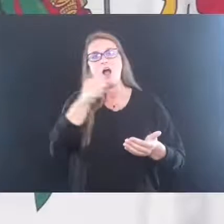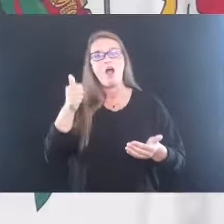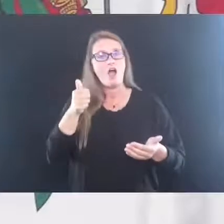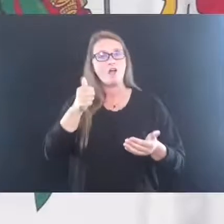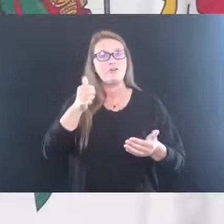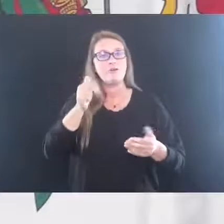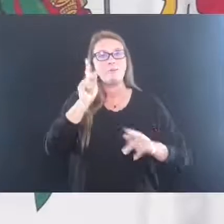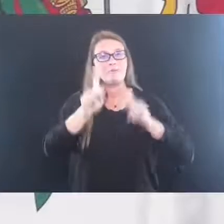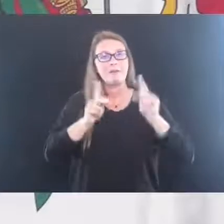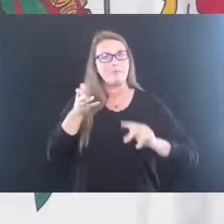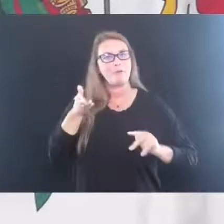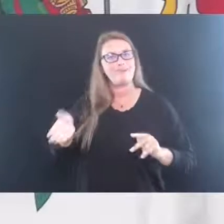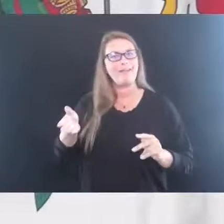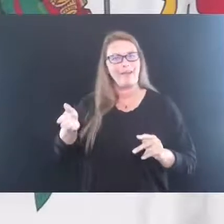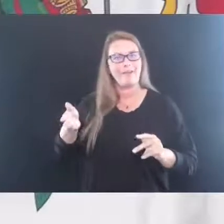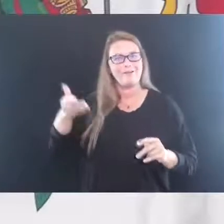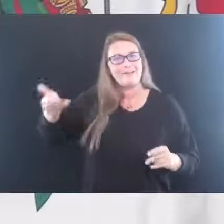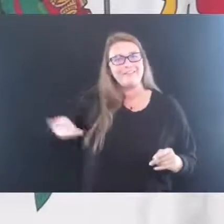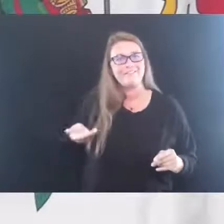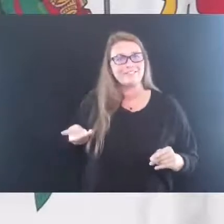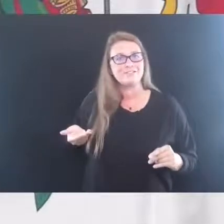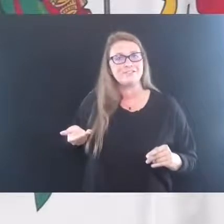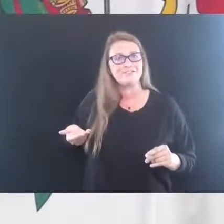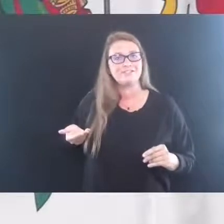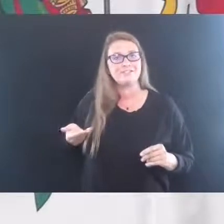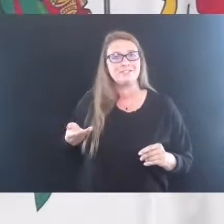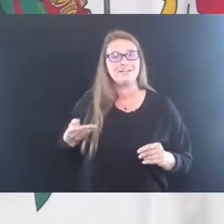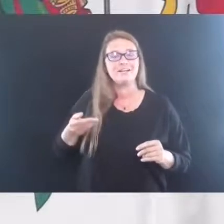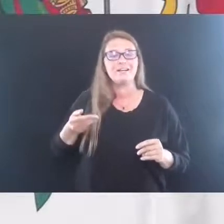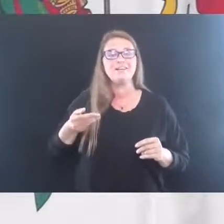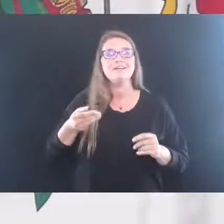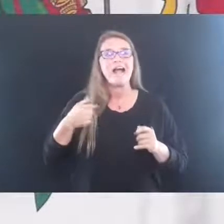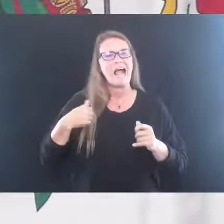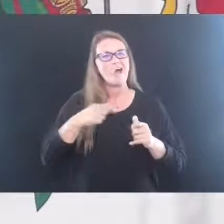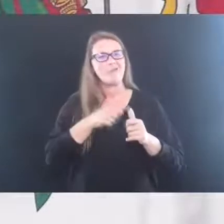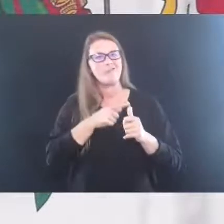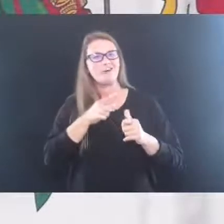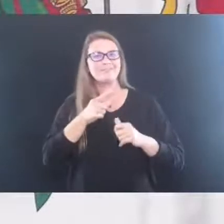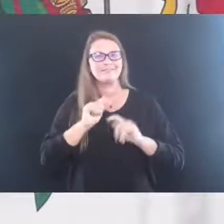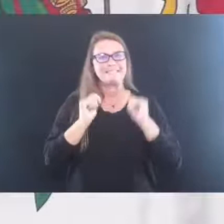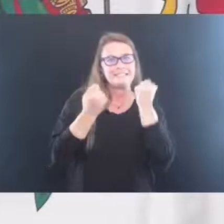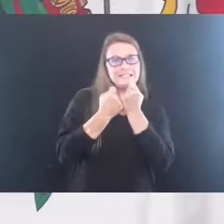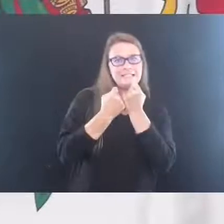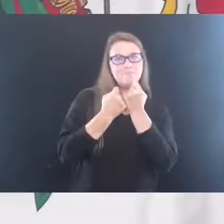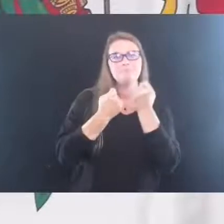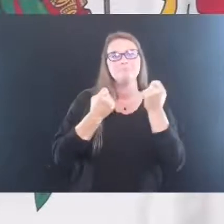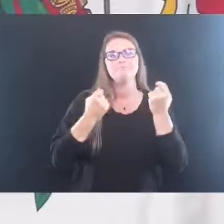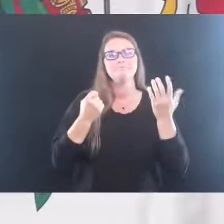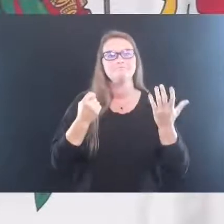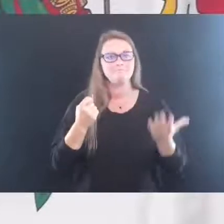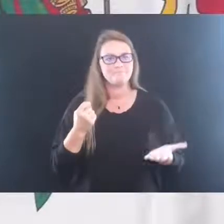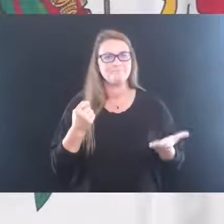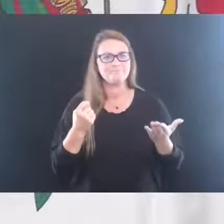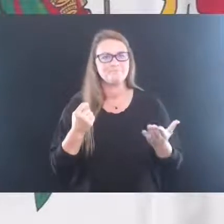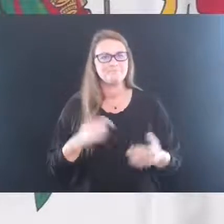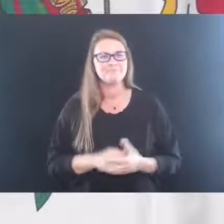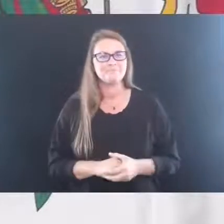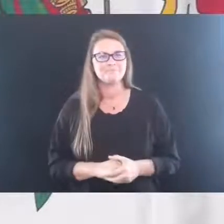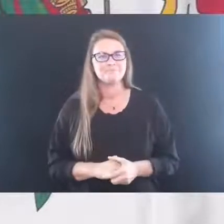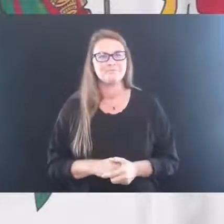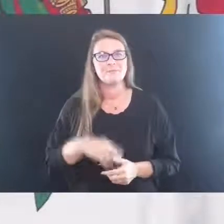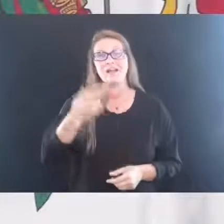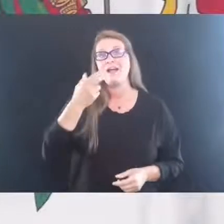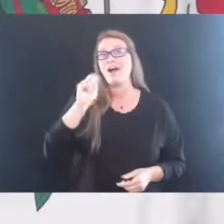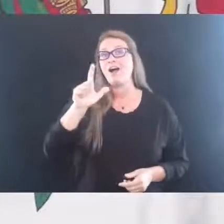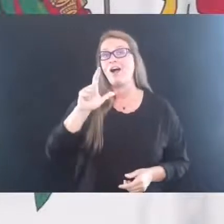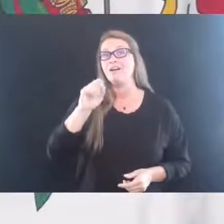with, that, were our first teams, and from the standpoint of then the Hall of Fame